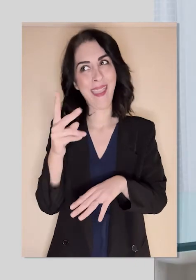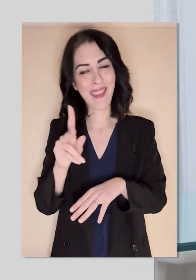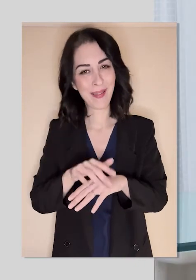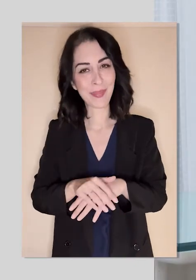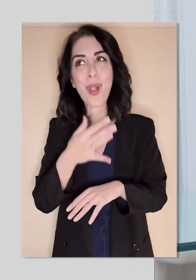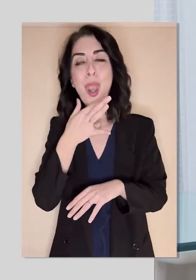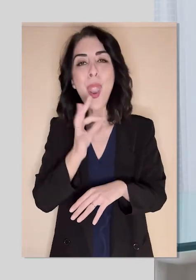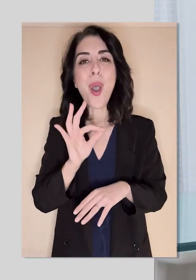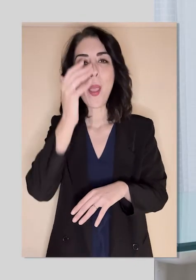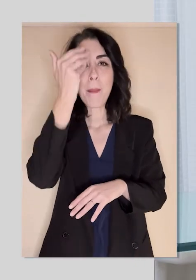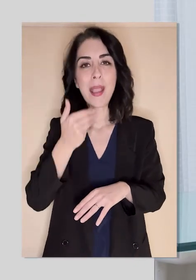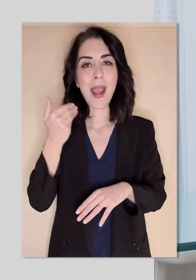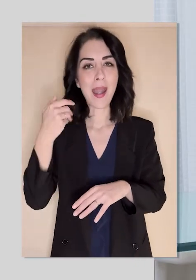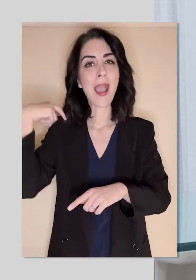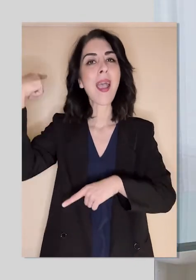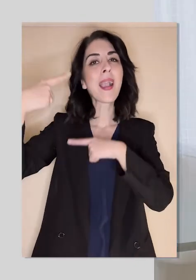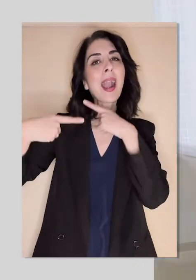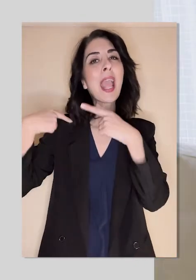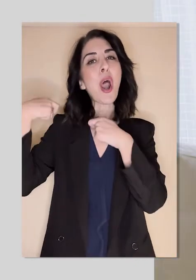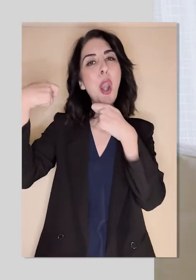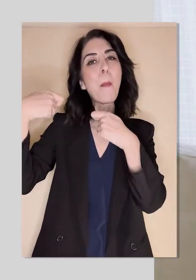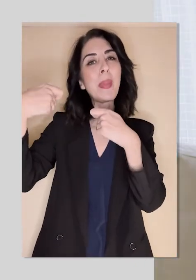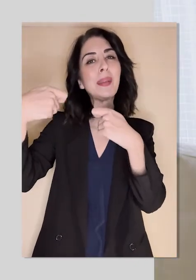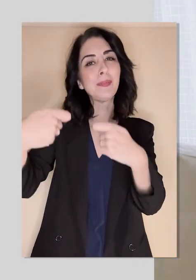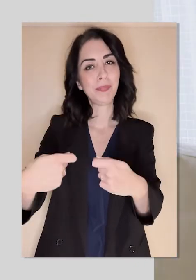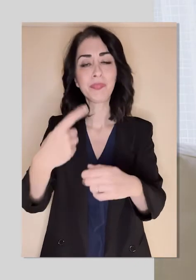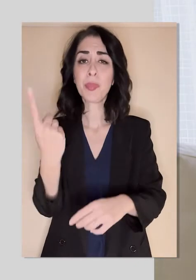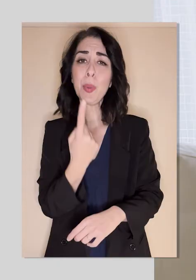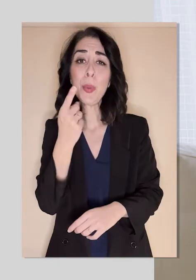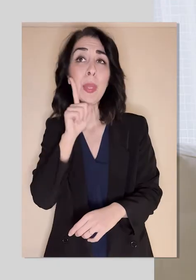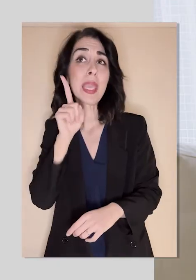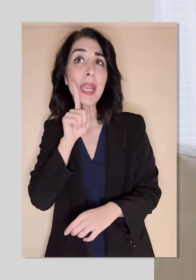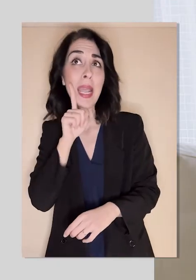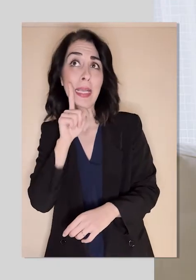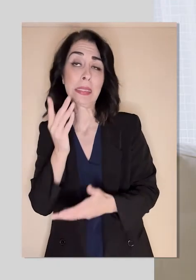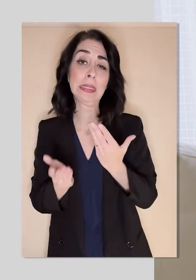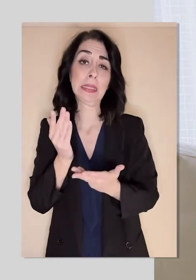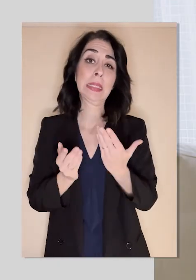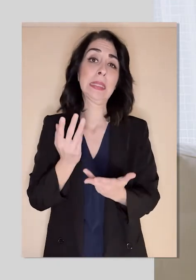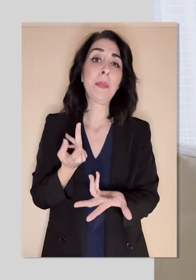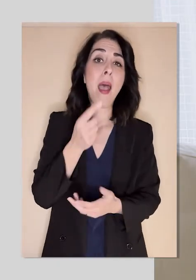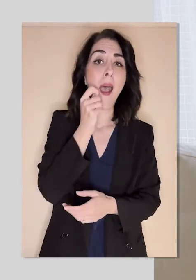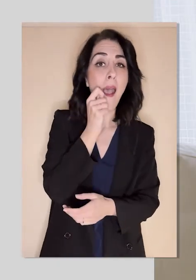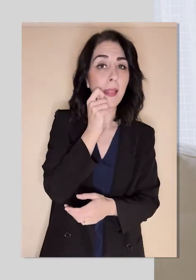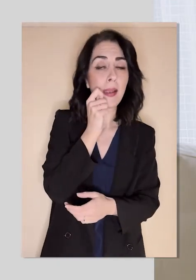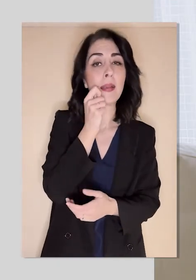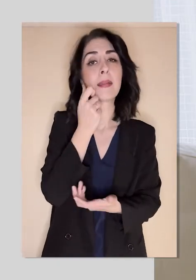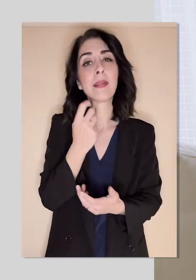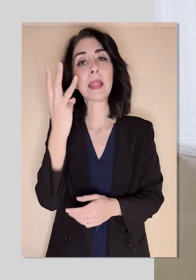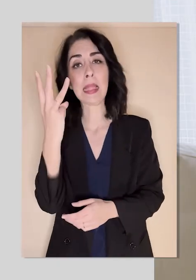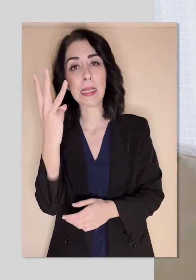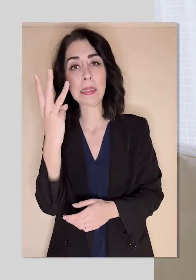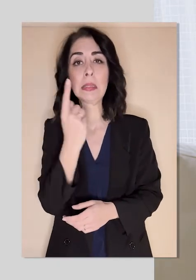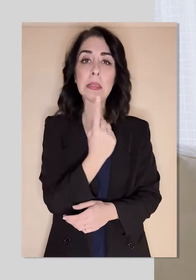more likely to occur in females than males, 3 to 1. And it runs in families